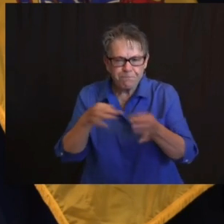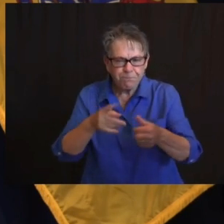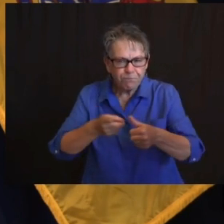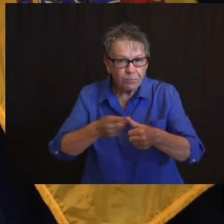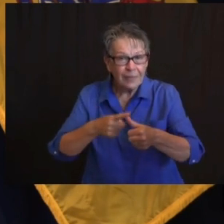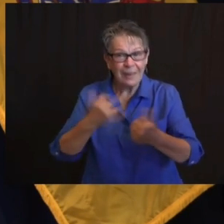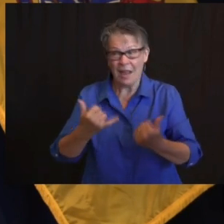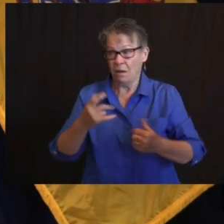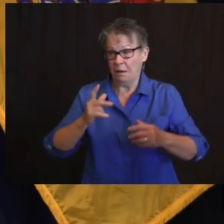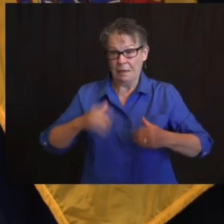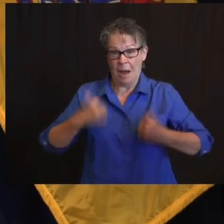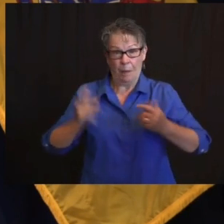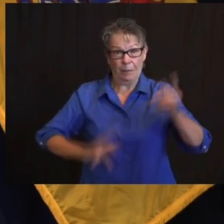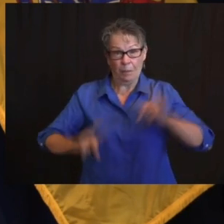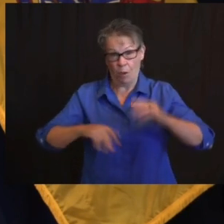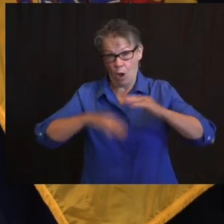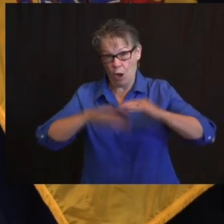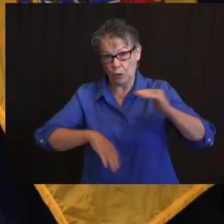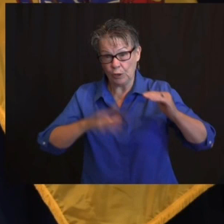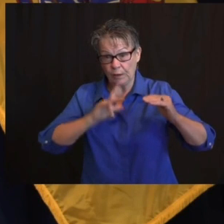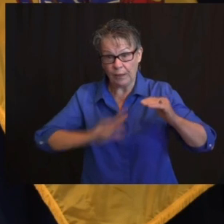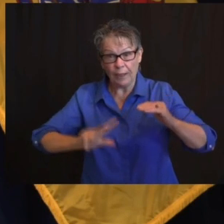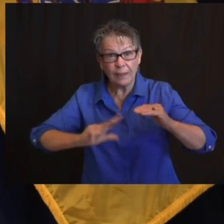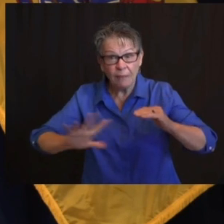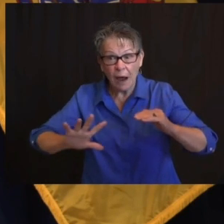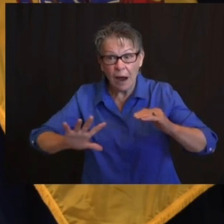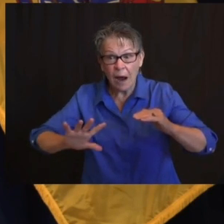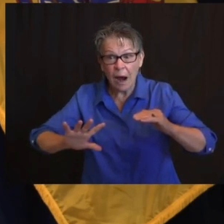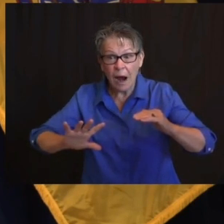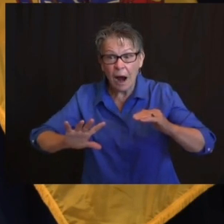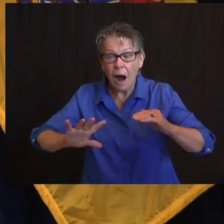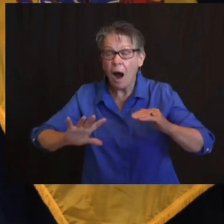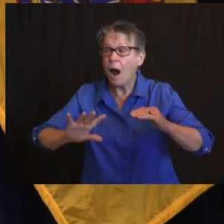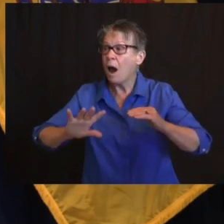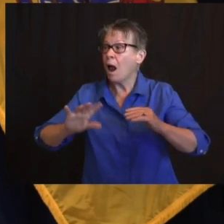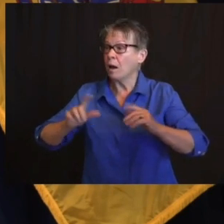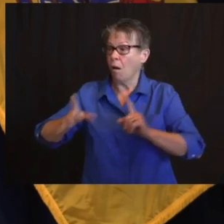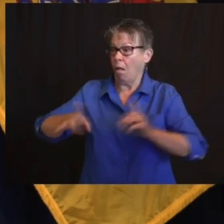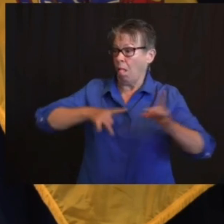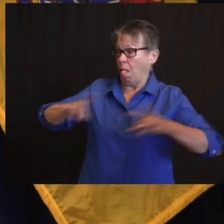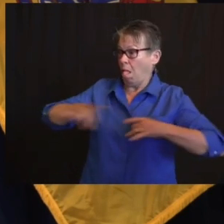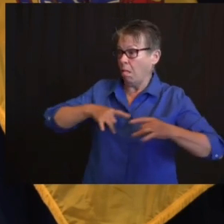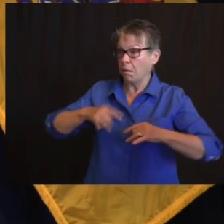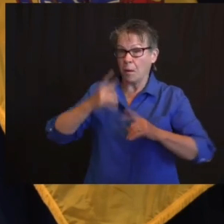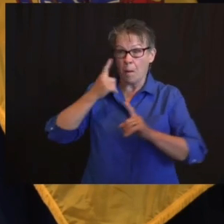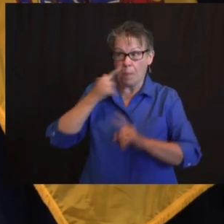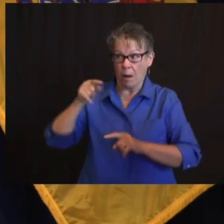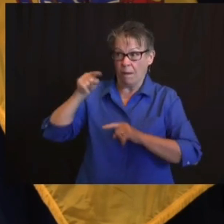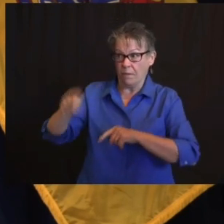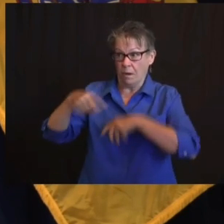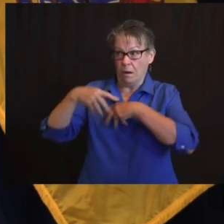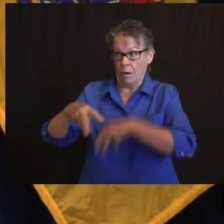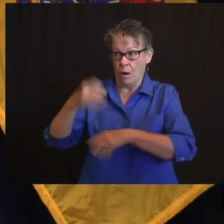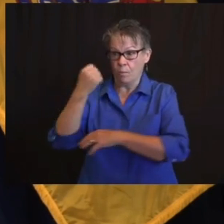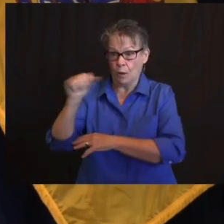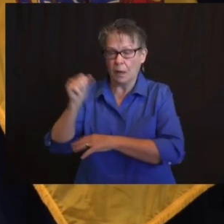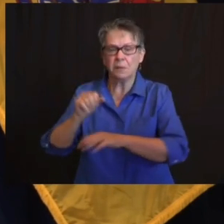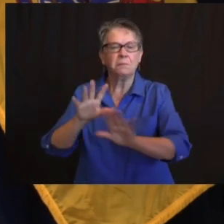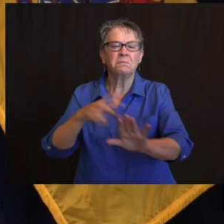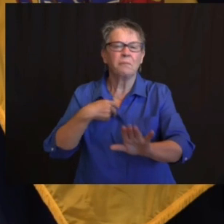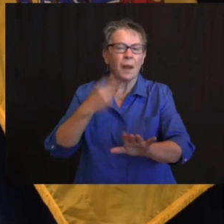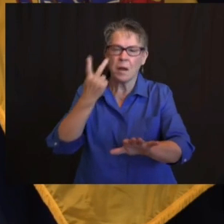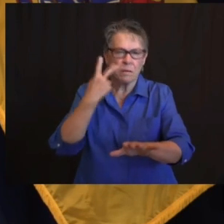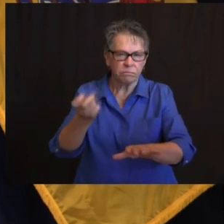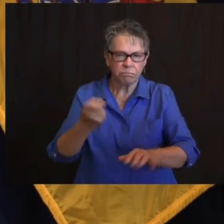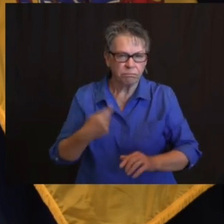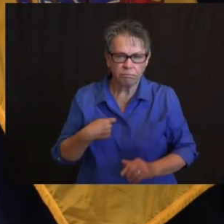I'm not aware of any evidence. I'm far more convinced that this is intensely,